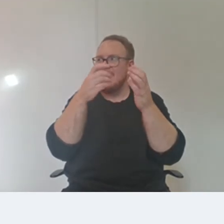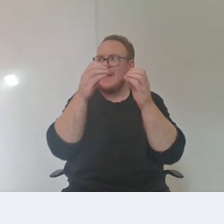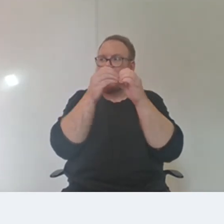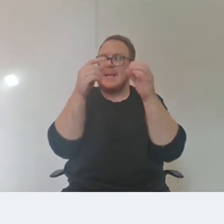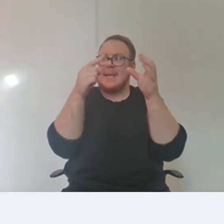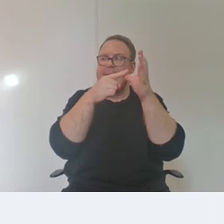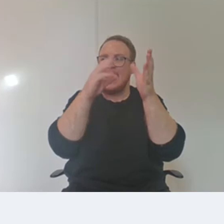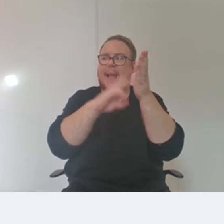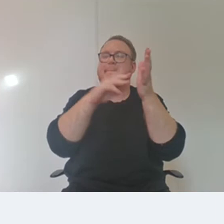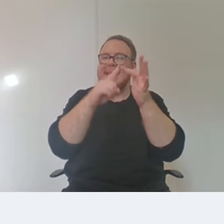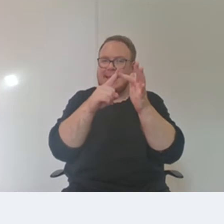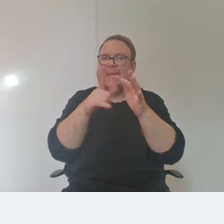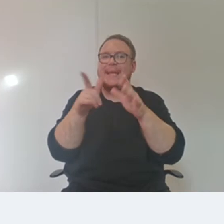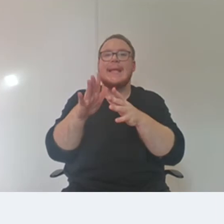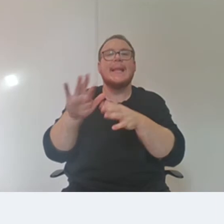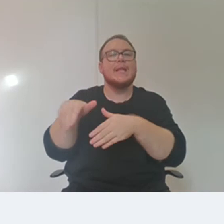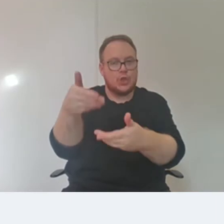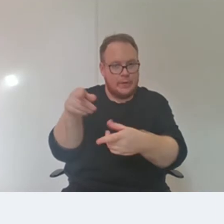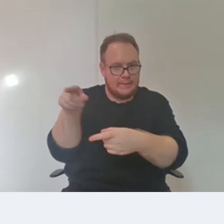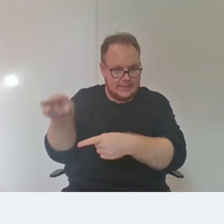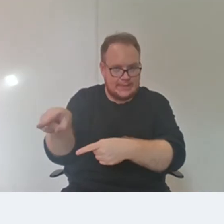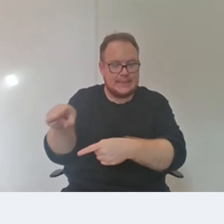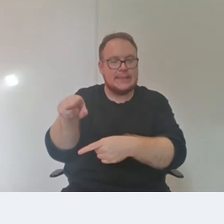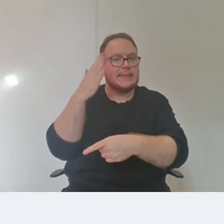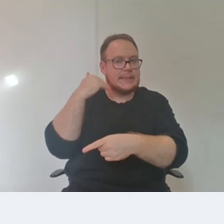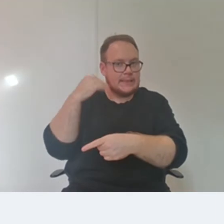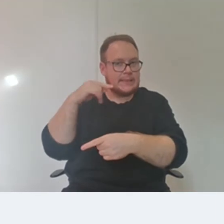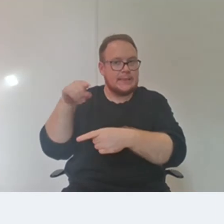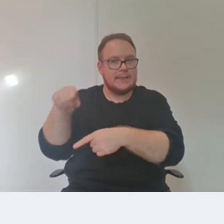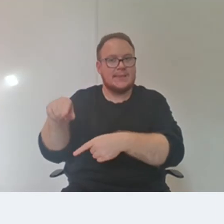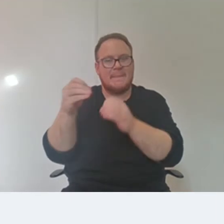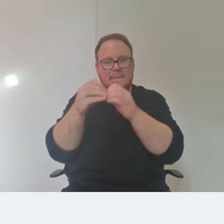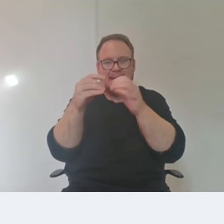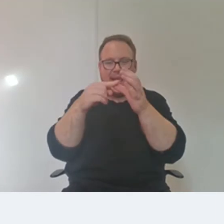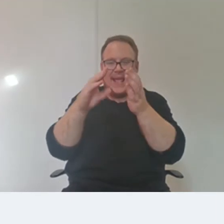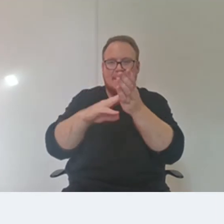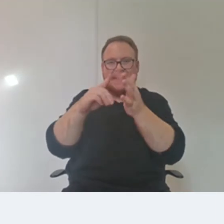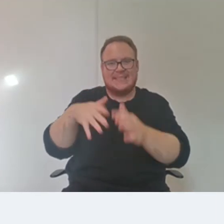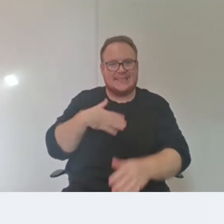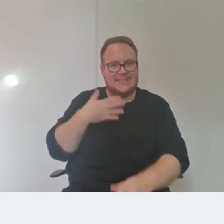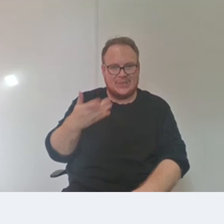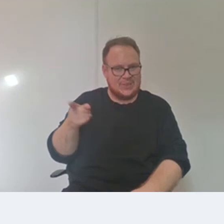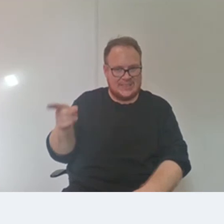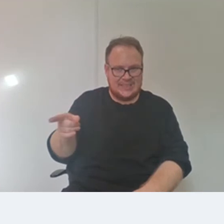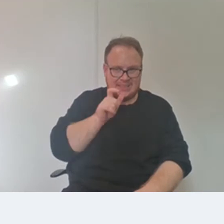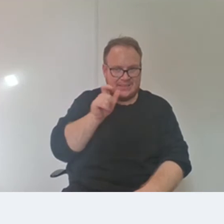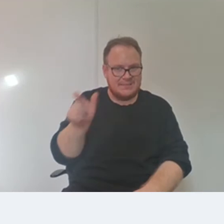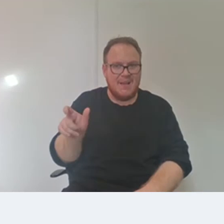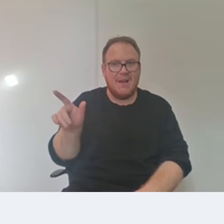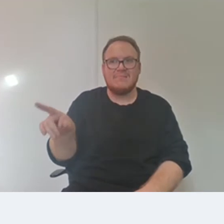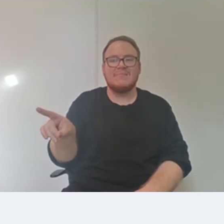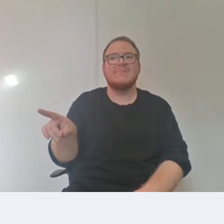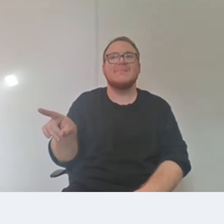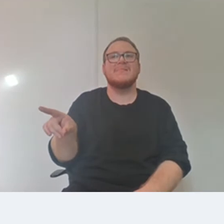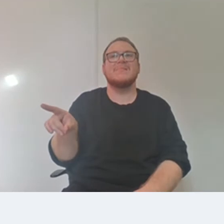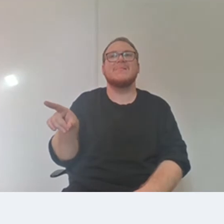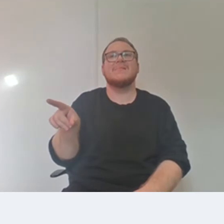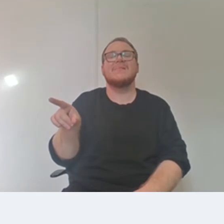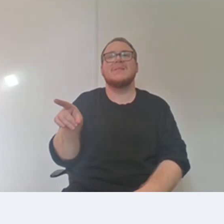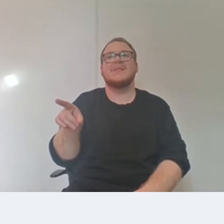risks they are put under. I don't like the term BAME because it assumes